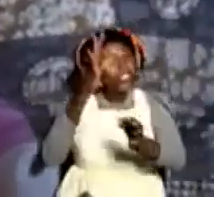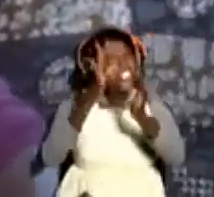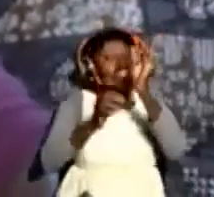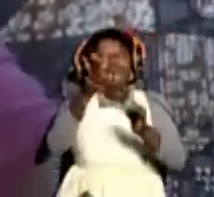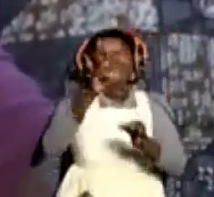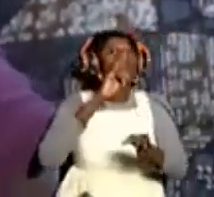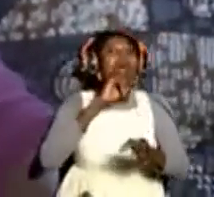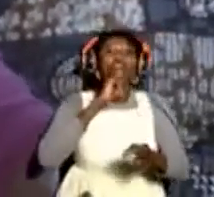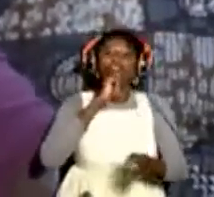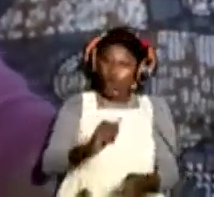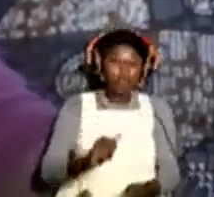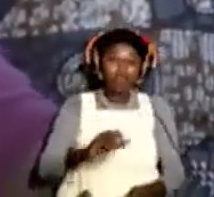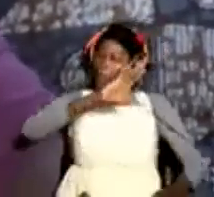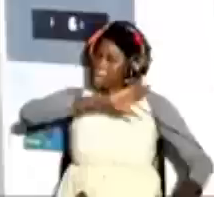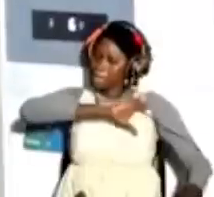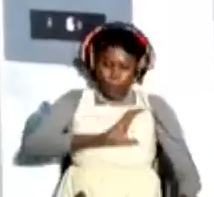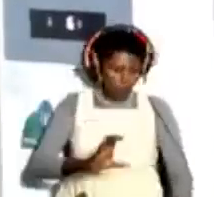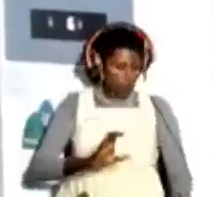not convinced about.